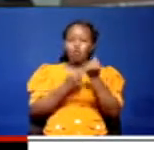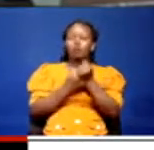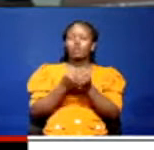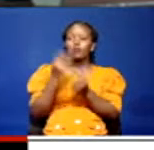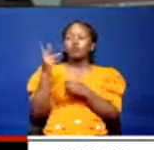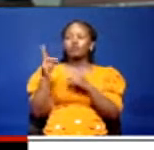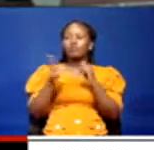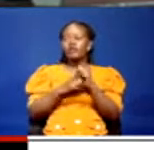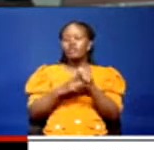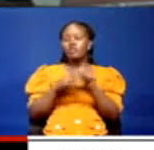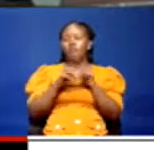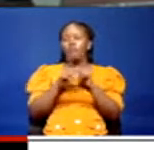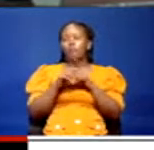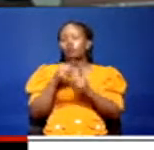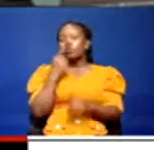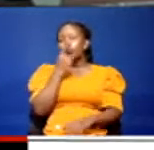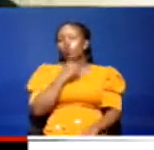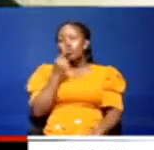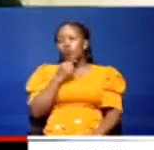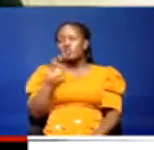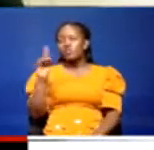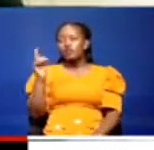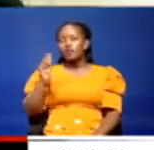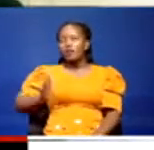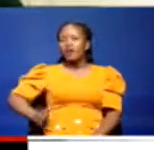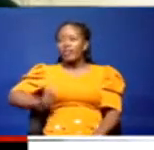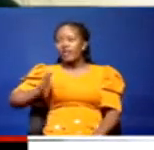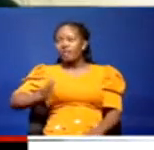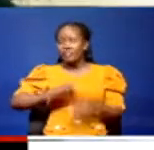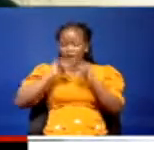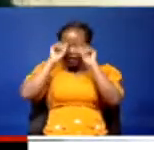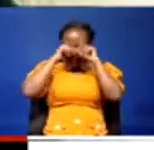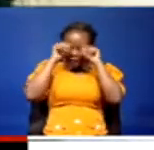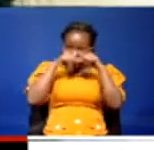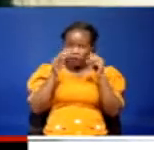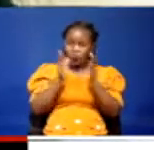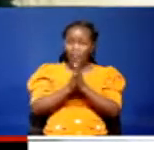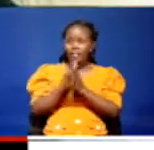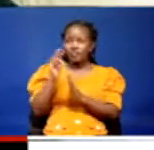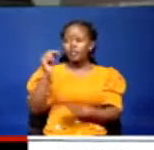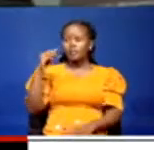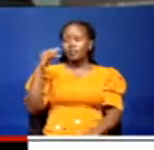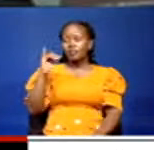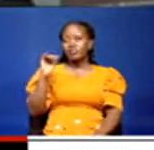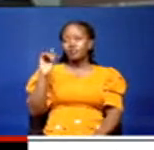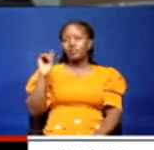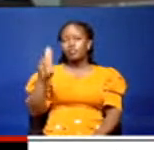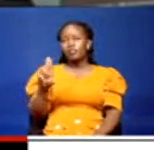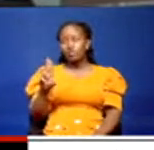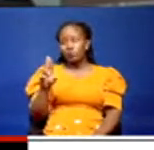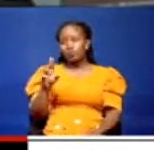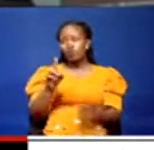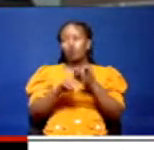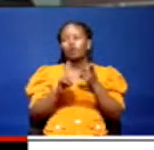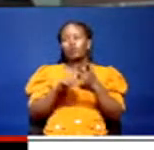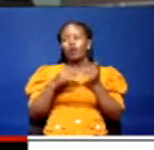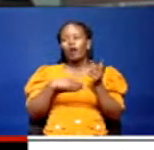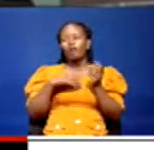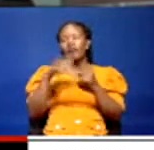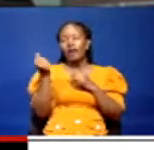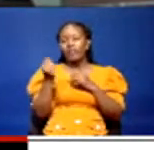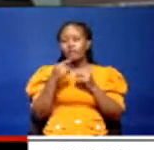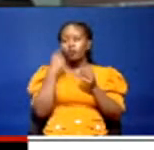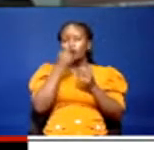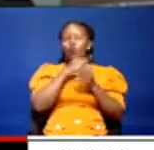in Naivasha? Charity Ngilu, Mother Karua. In Naivasha was Charity and Mother Karua and Kinamutula Kilonzo. They walked